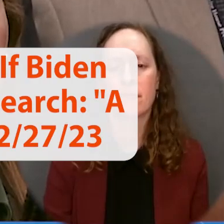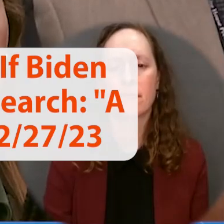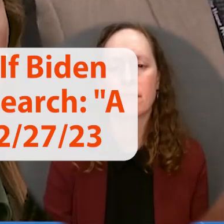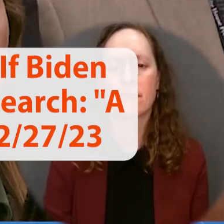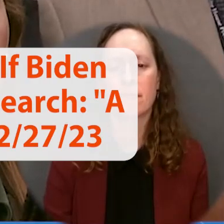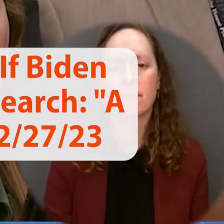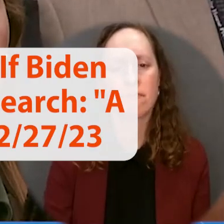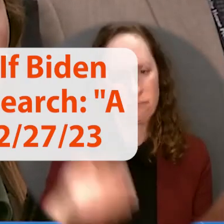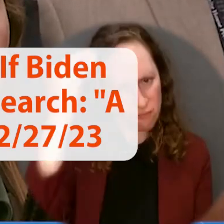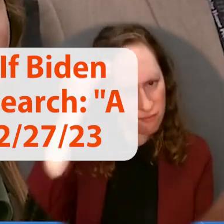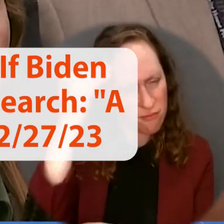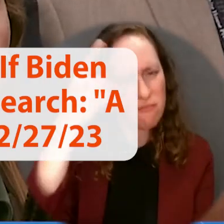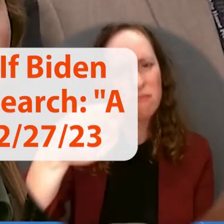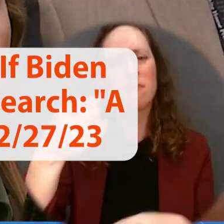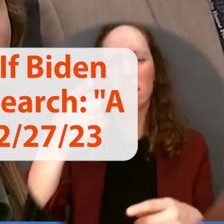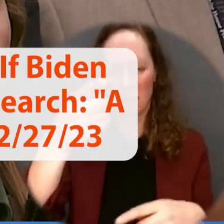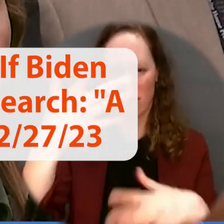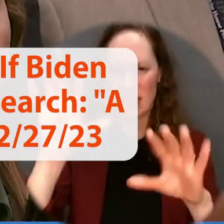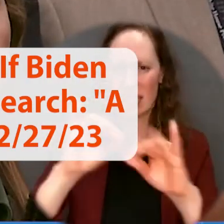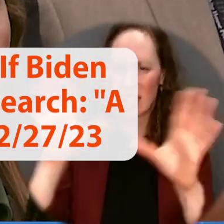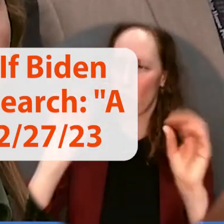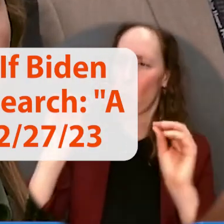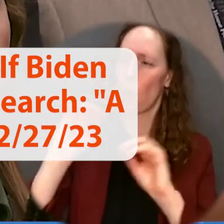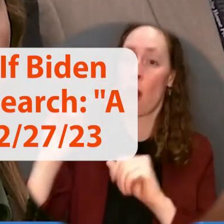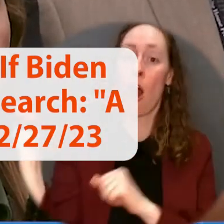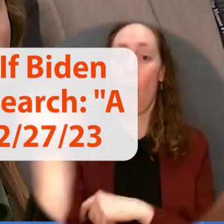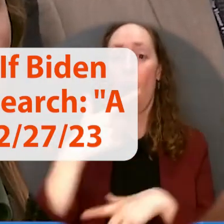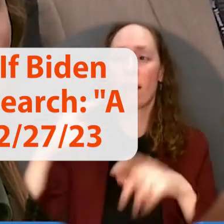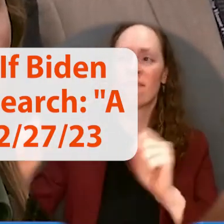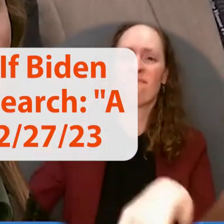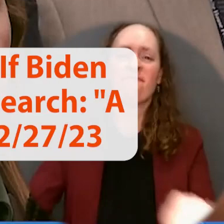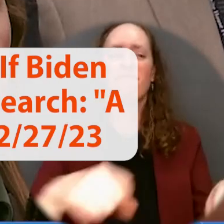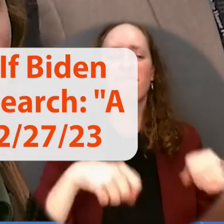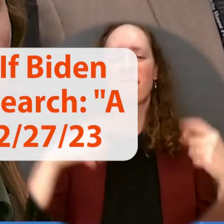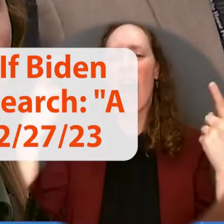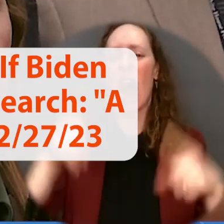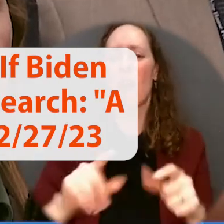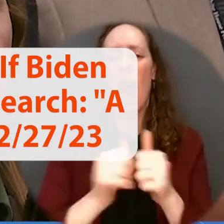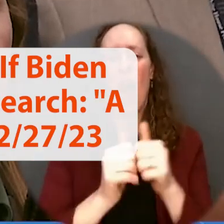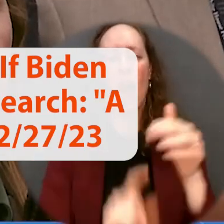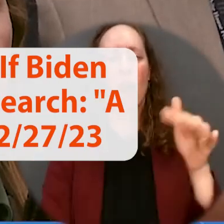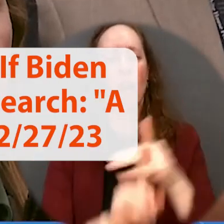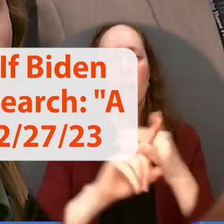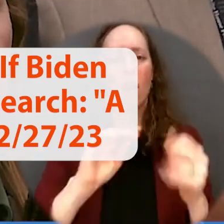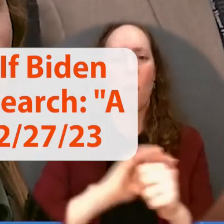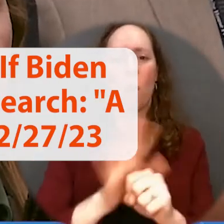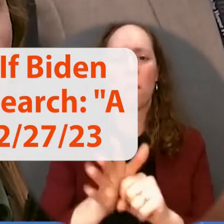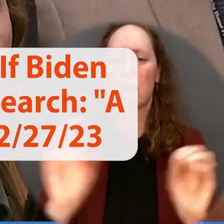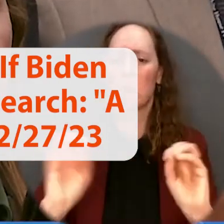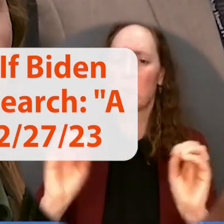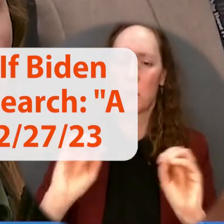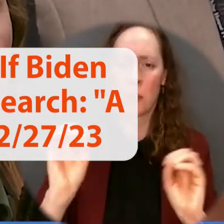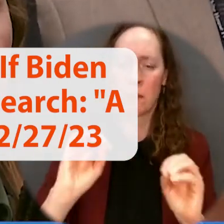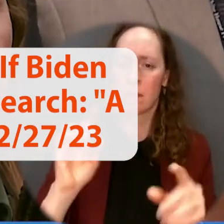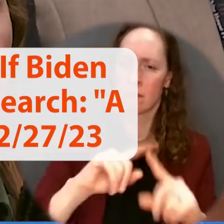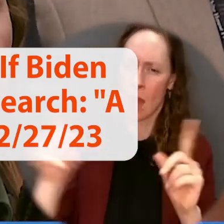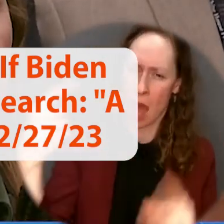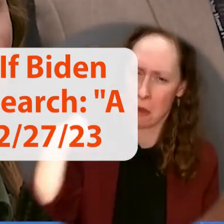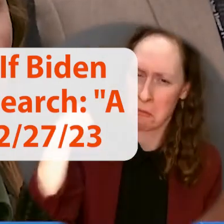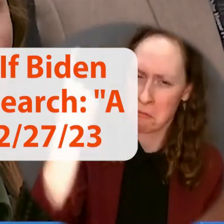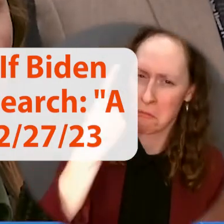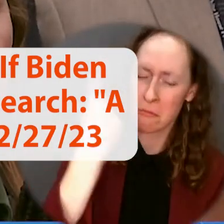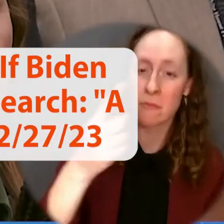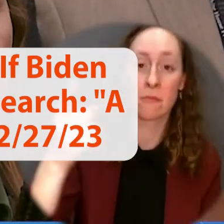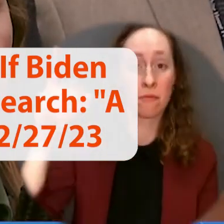consensus. Does the president believe, though, that the reward outweighs the risk when it comes